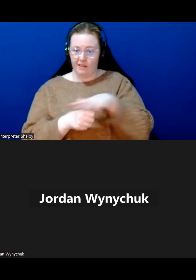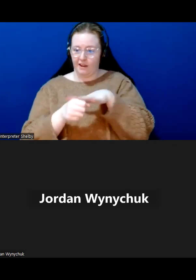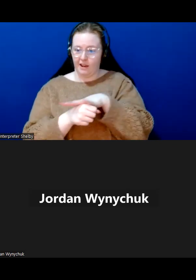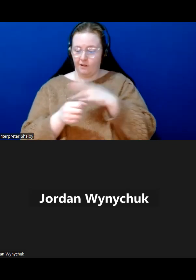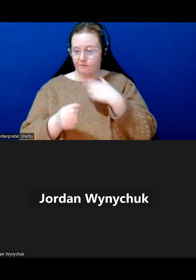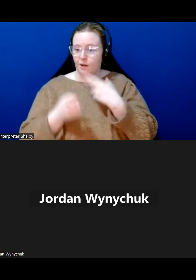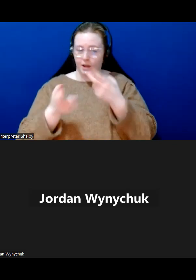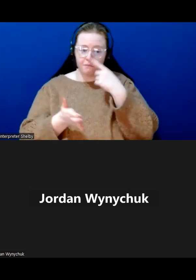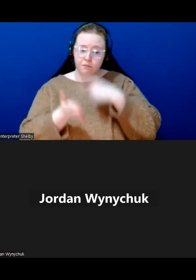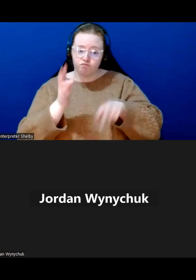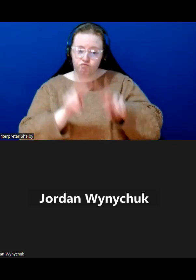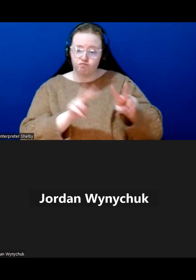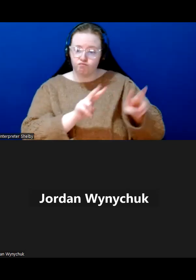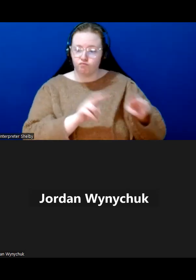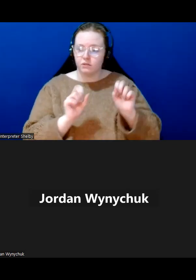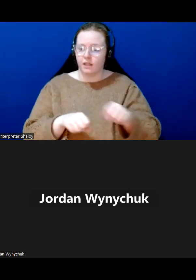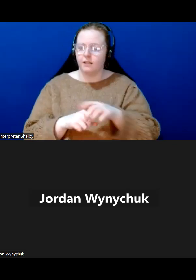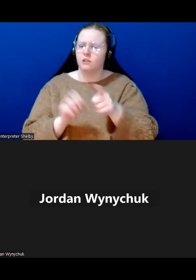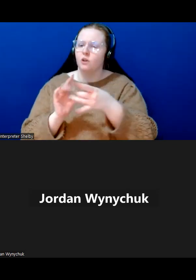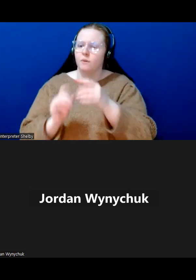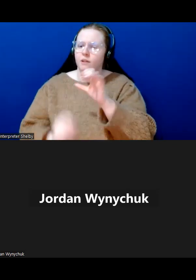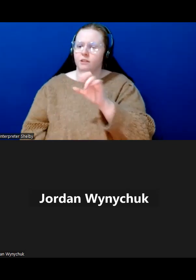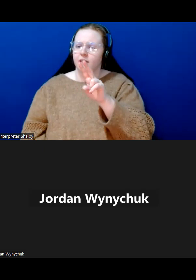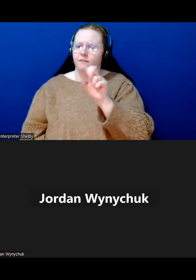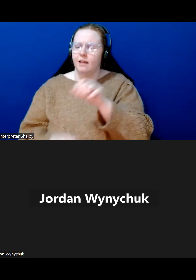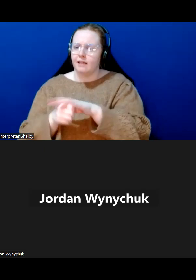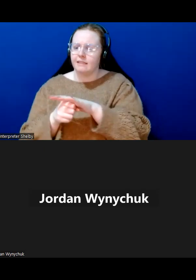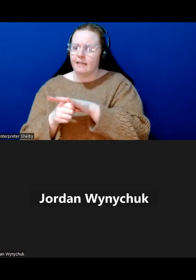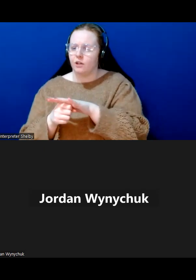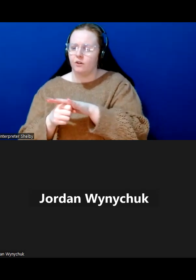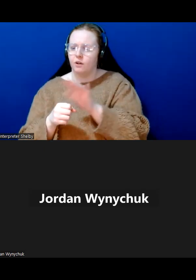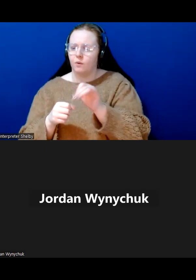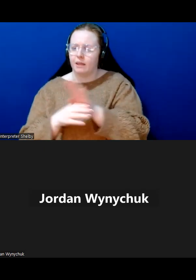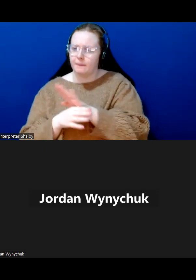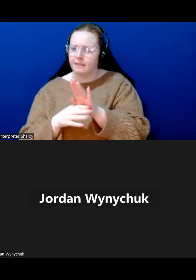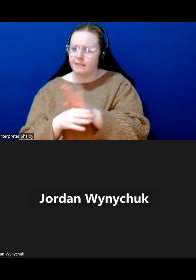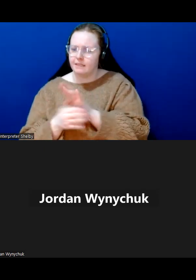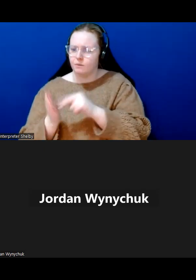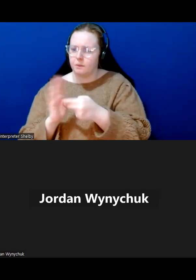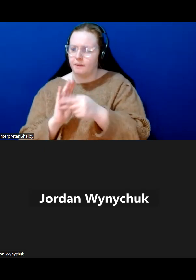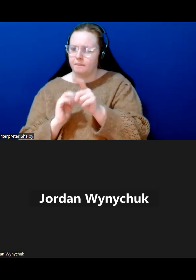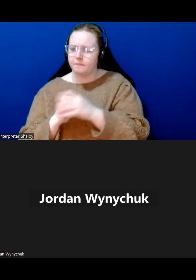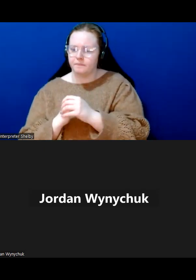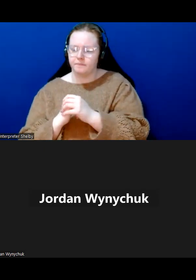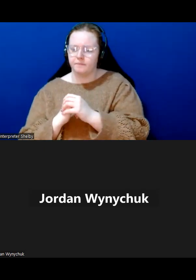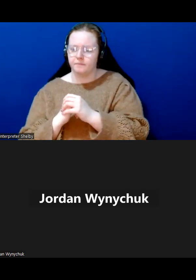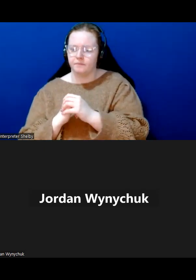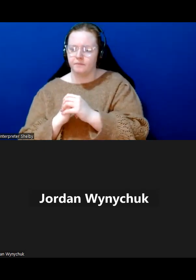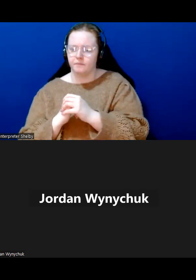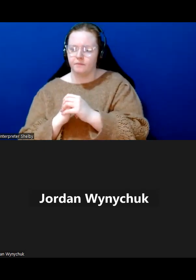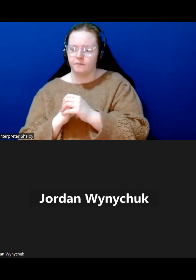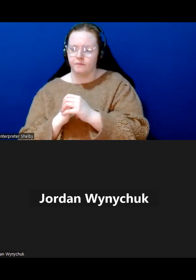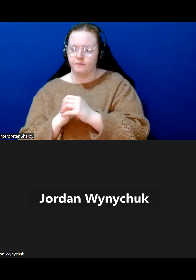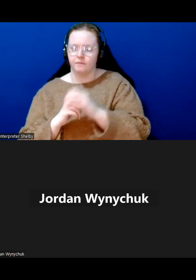out. You mentioned the CBS area. So what business was this that you're referring to? The CBS